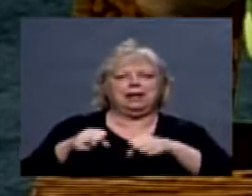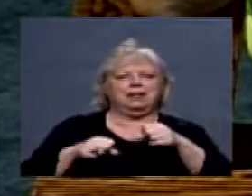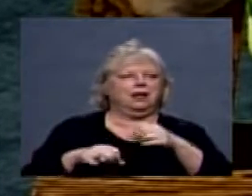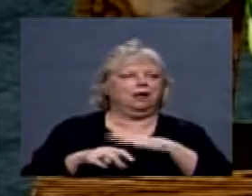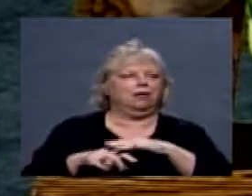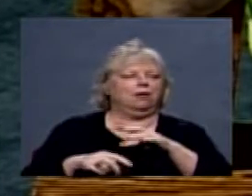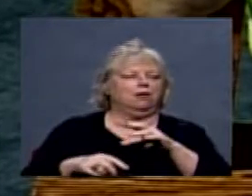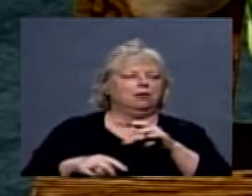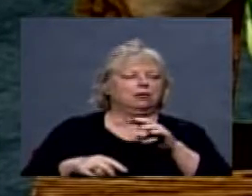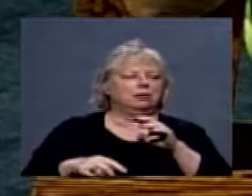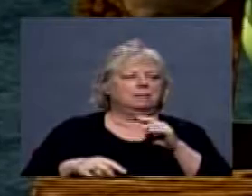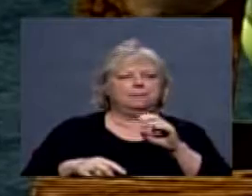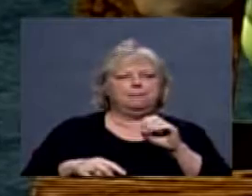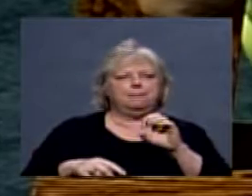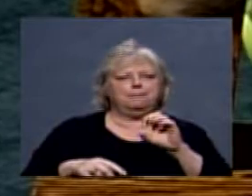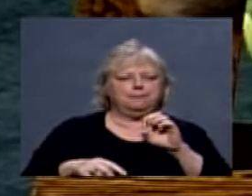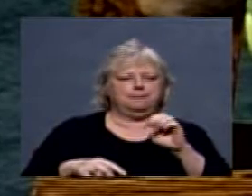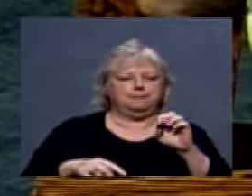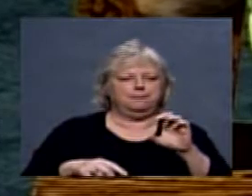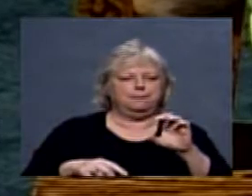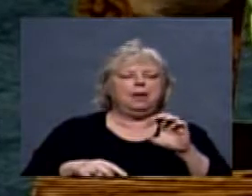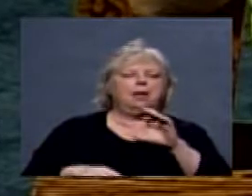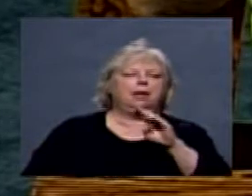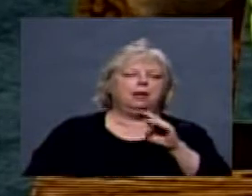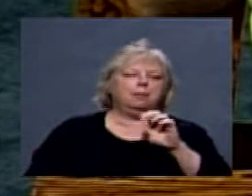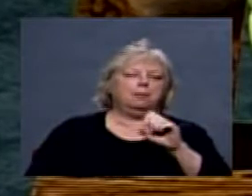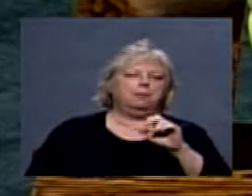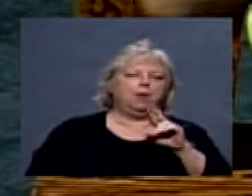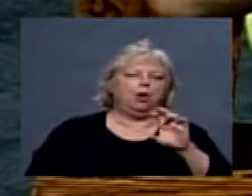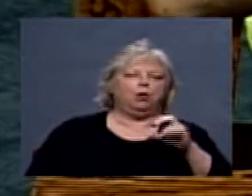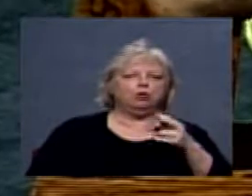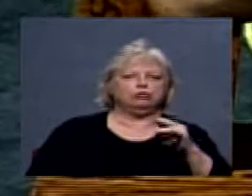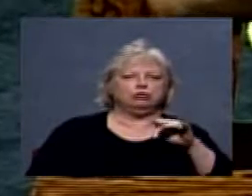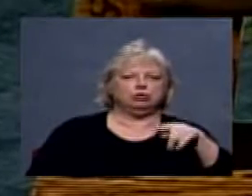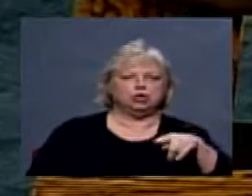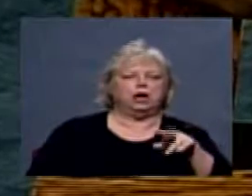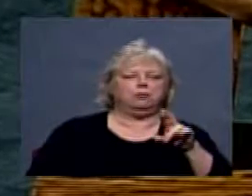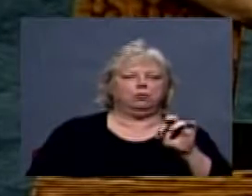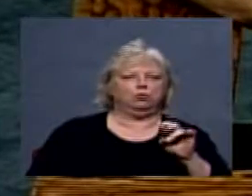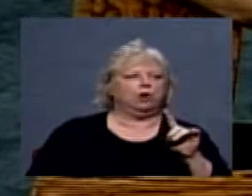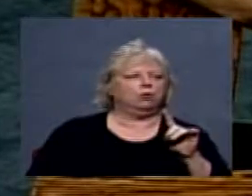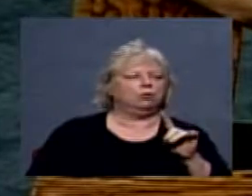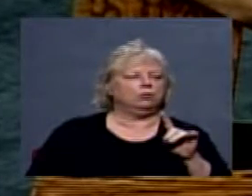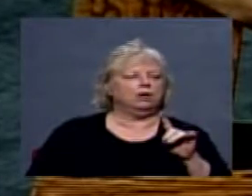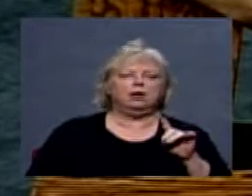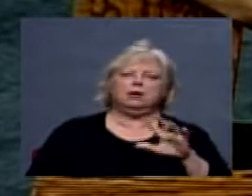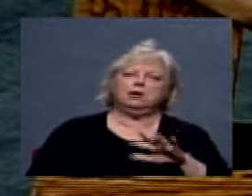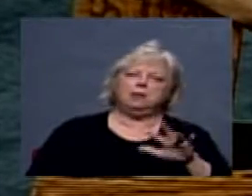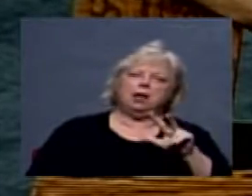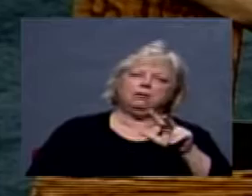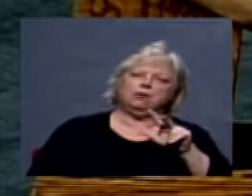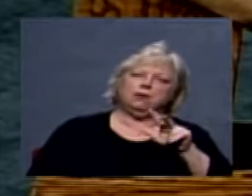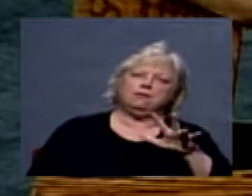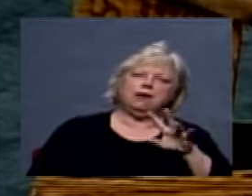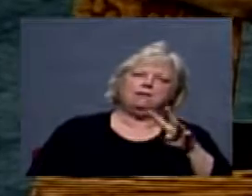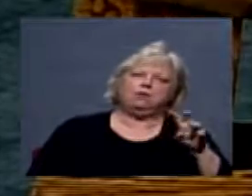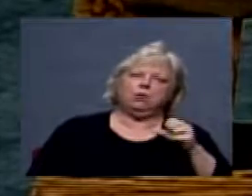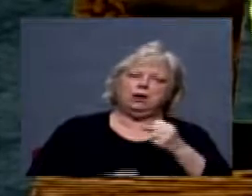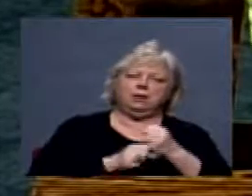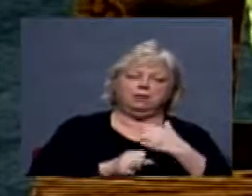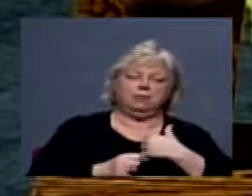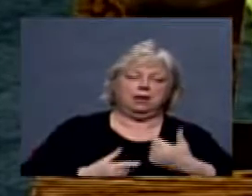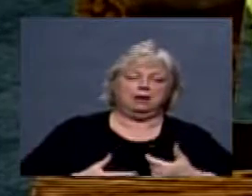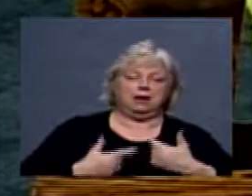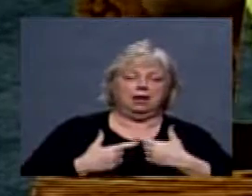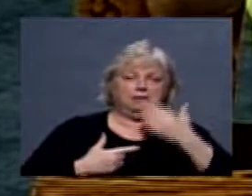and down Watches Beecham Road there, which some people call it Beauchamp. probably 25, 30 years of my life, they've had the store there